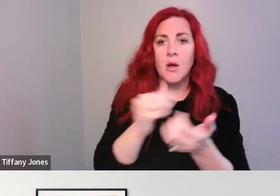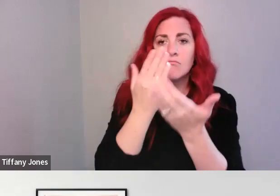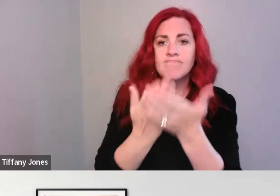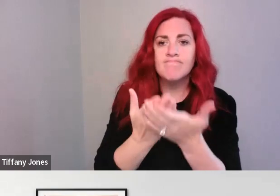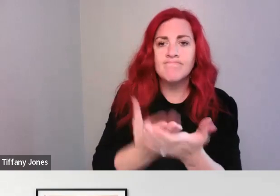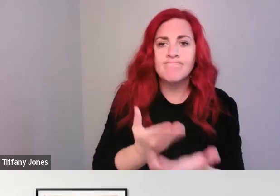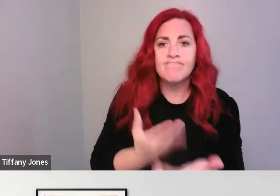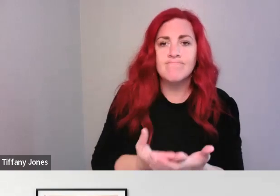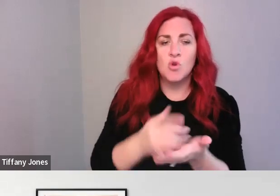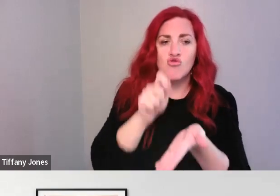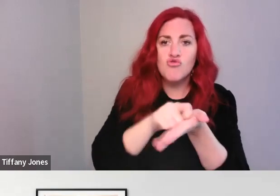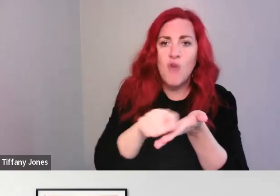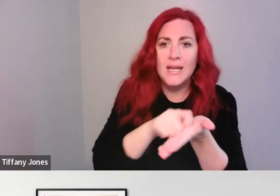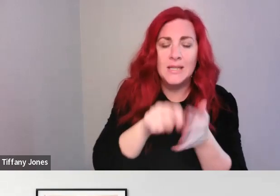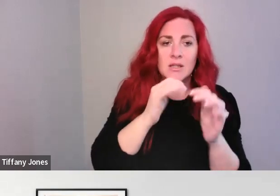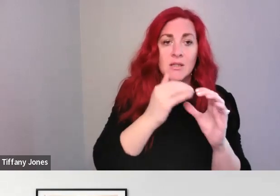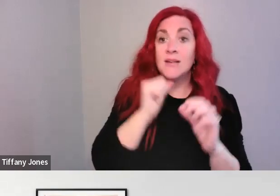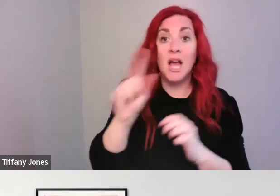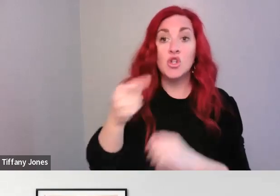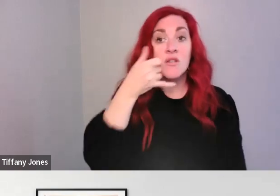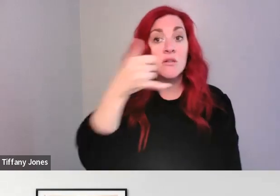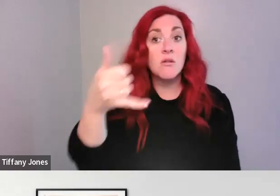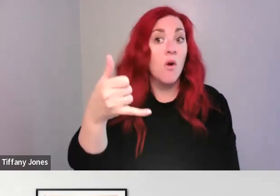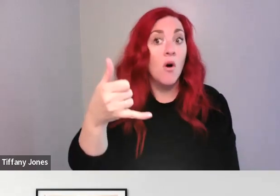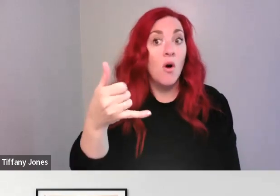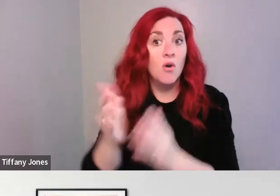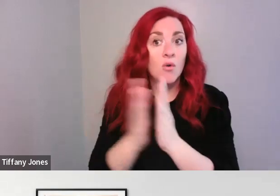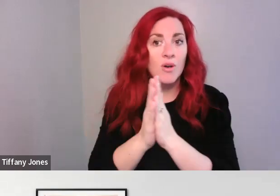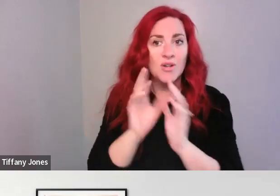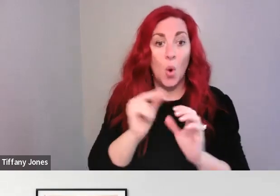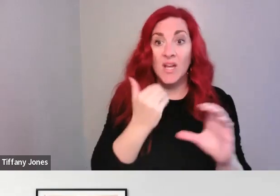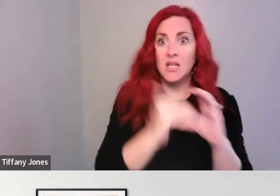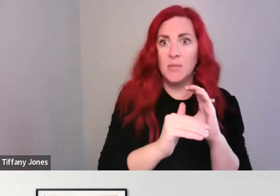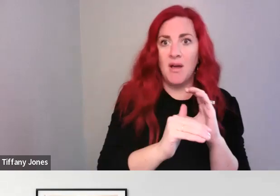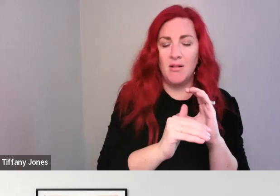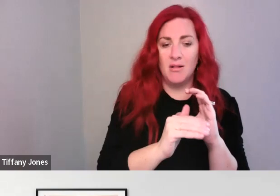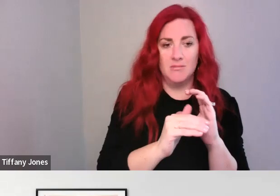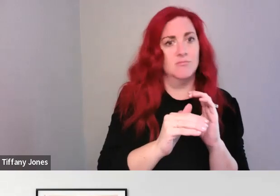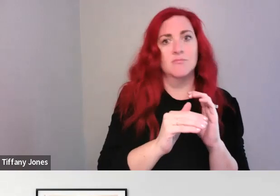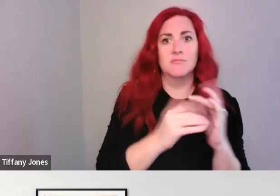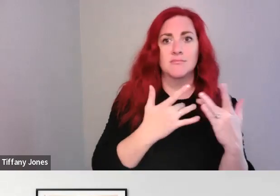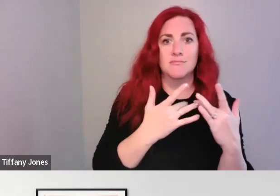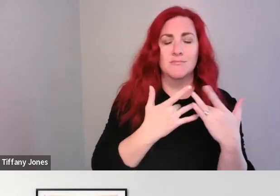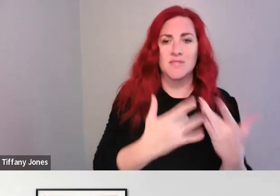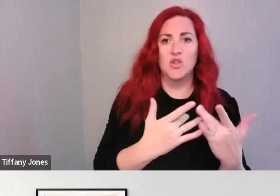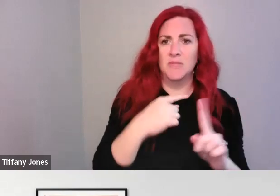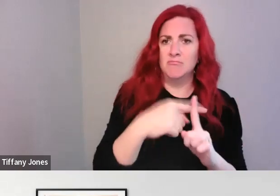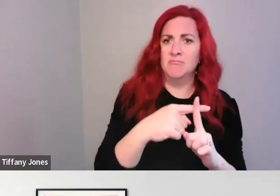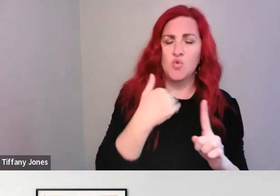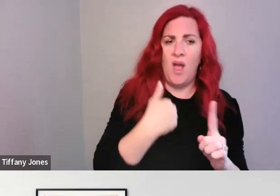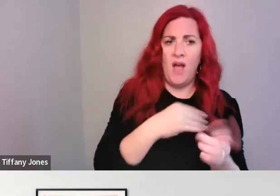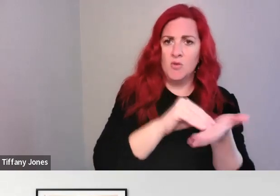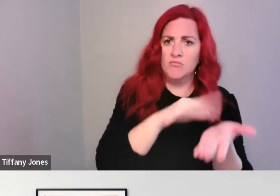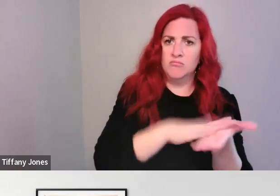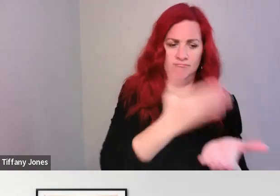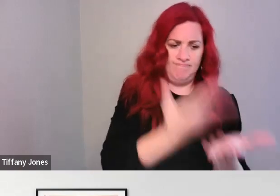So don't just place a phone call with this request. I would put it in an email is usually good, because then you have a written record that when